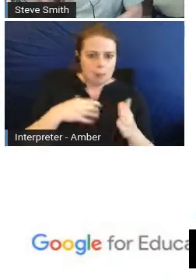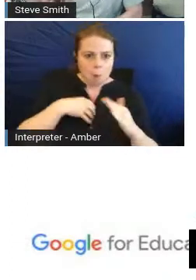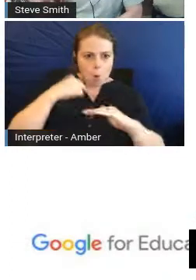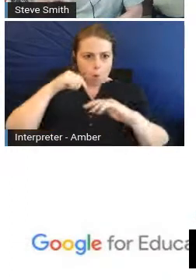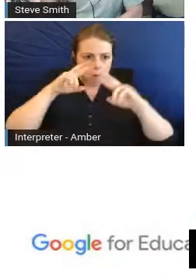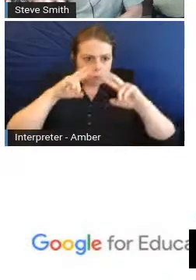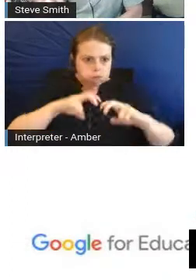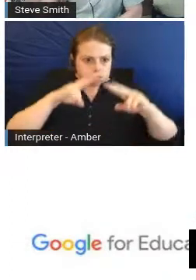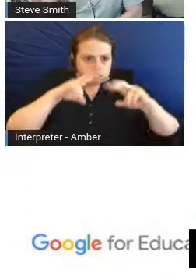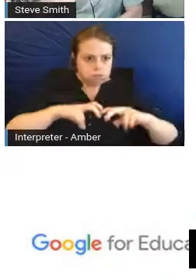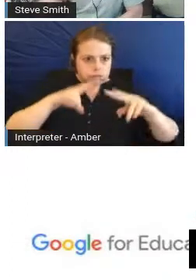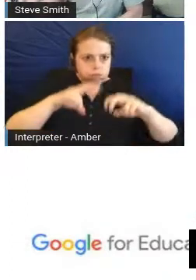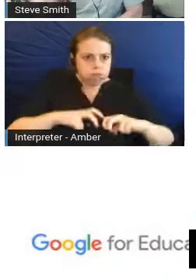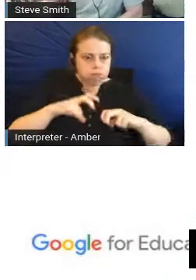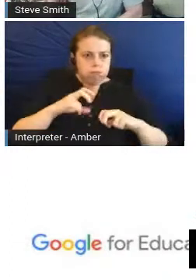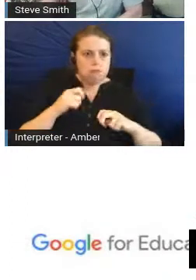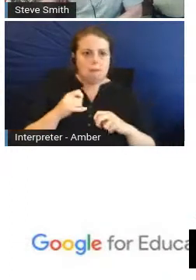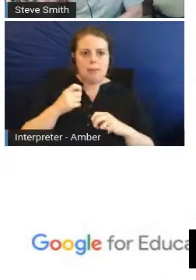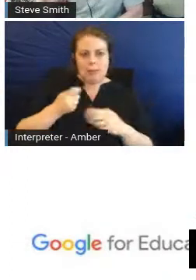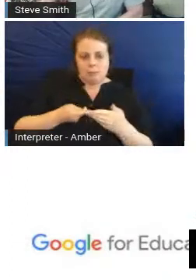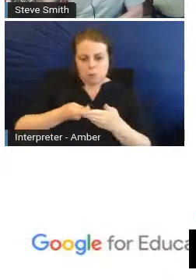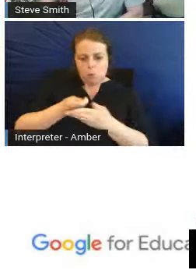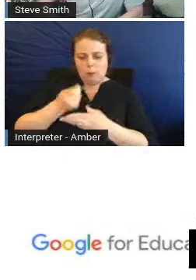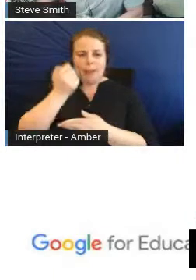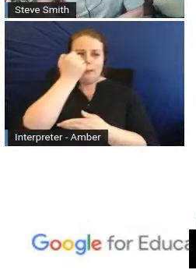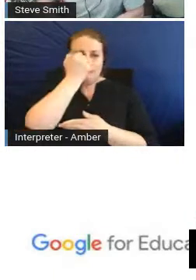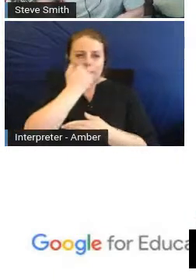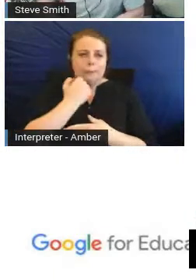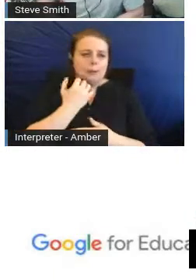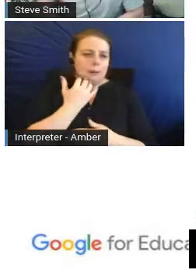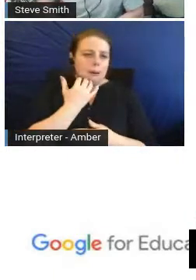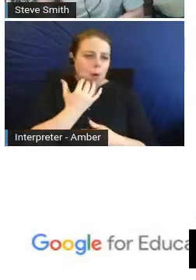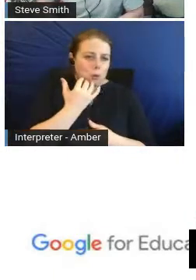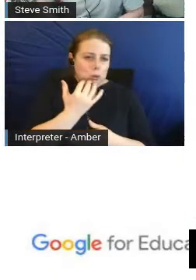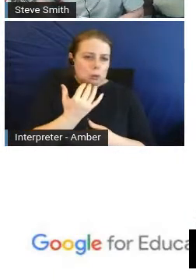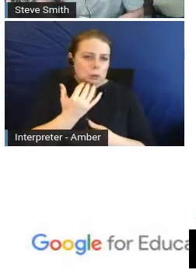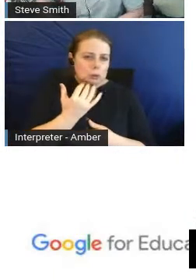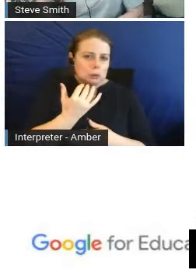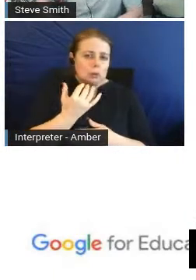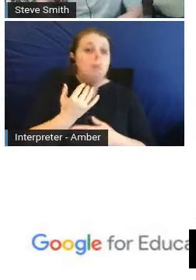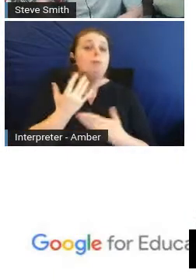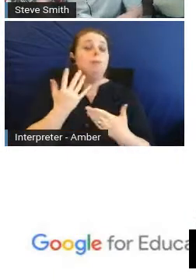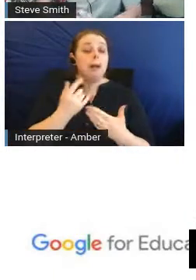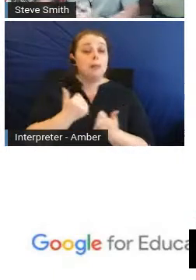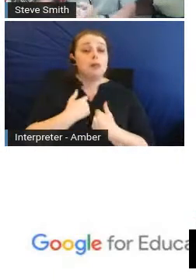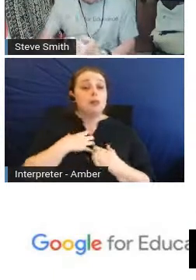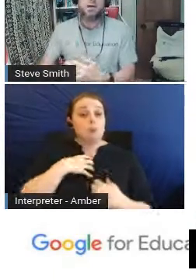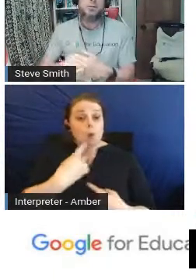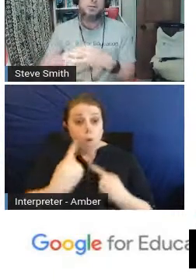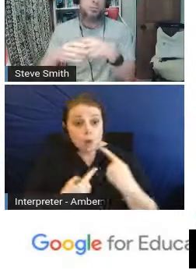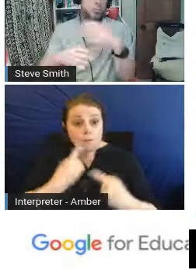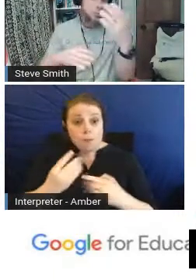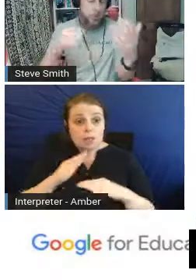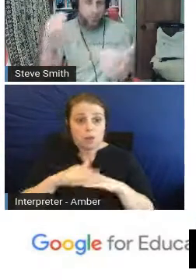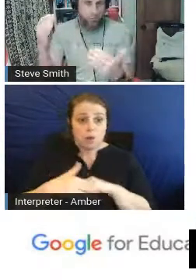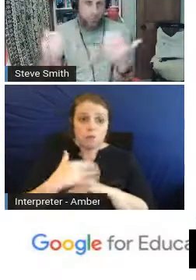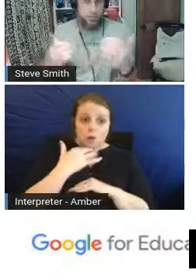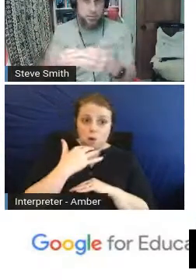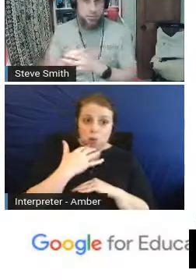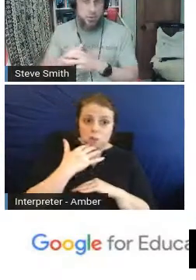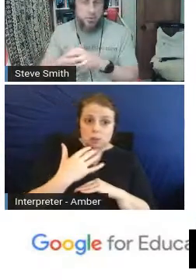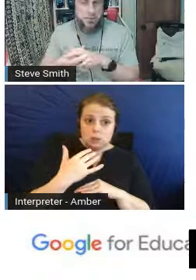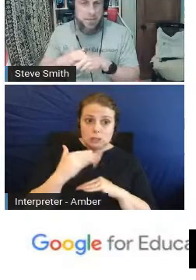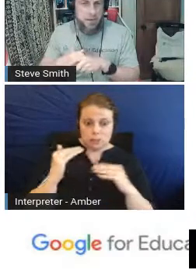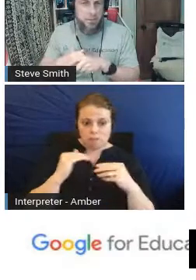you may end up having a small cost for the data you use, but there is a whole lot of information there on what